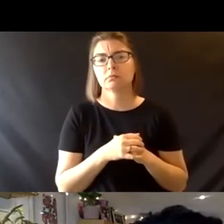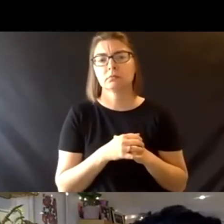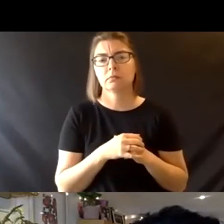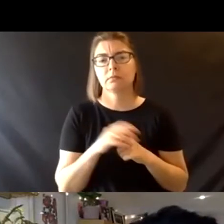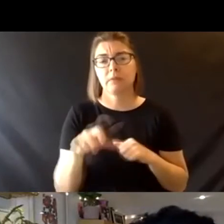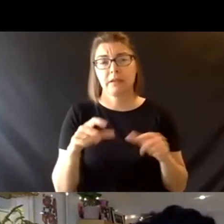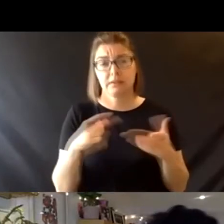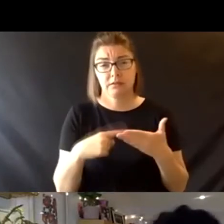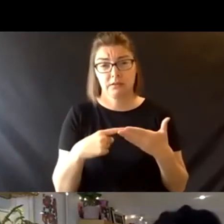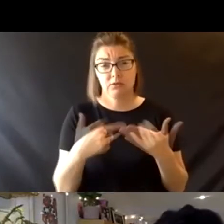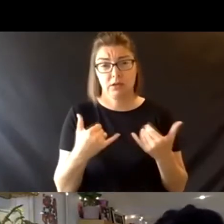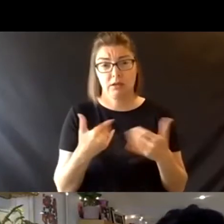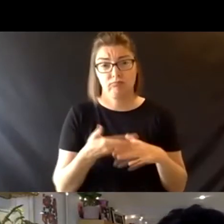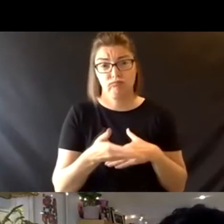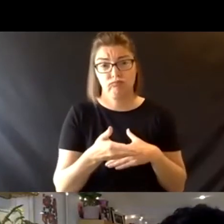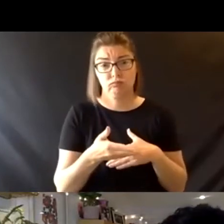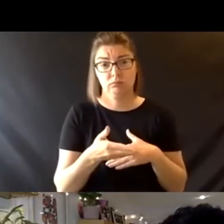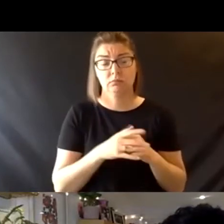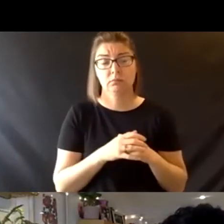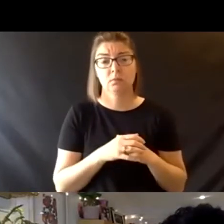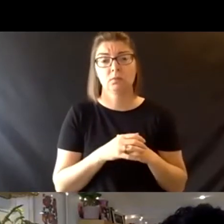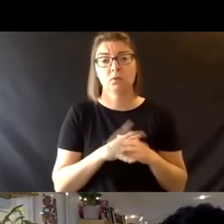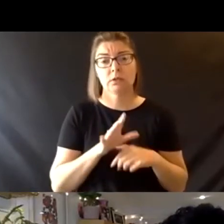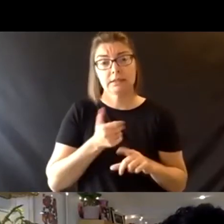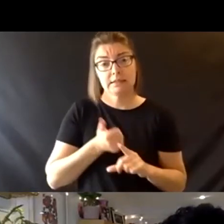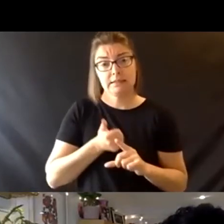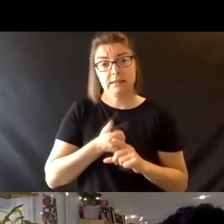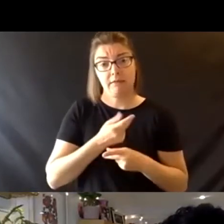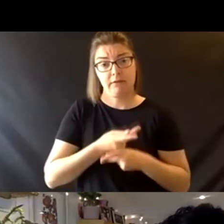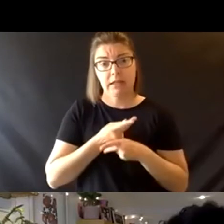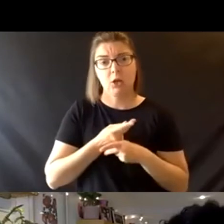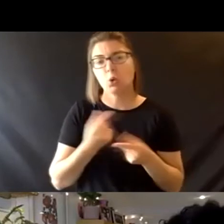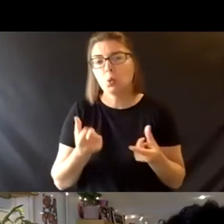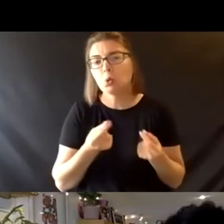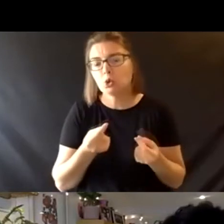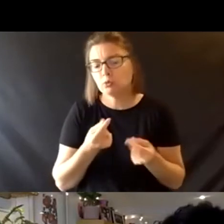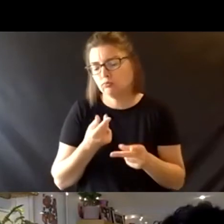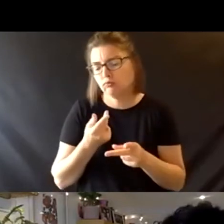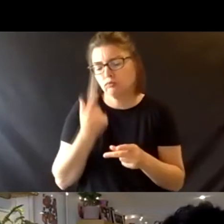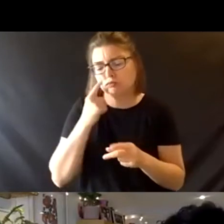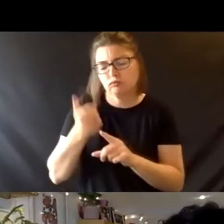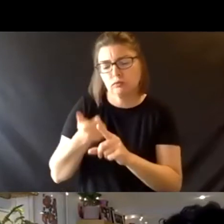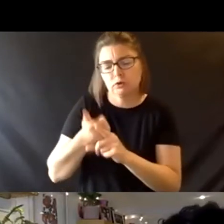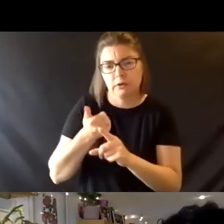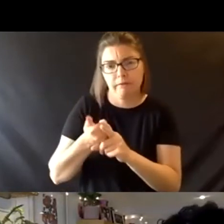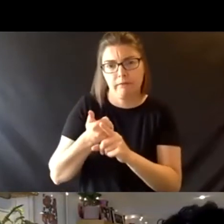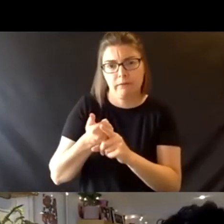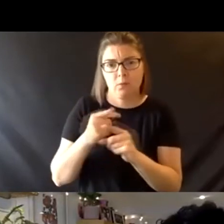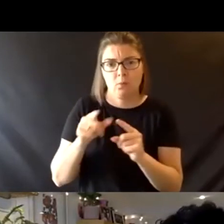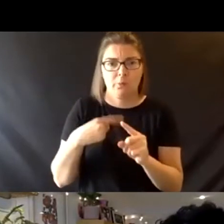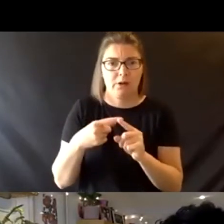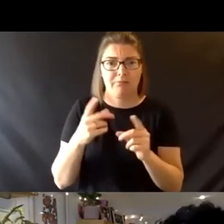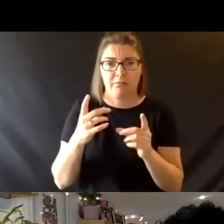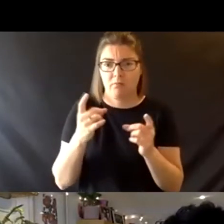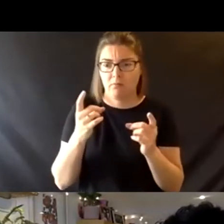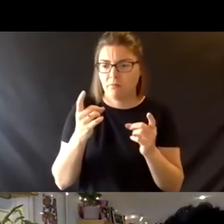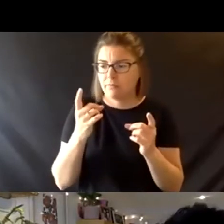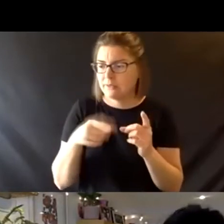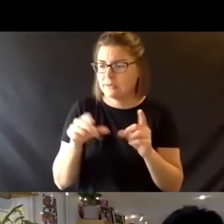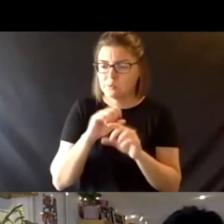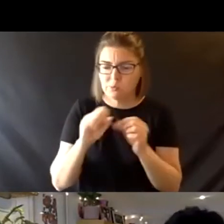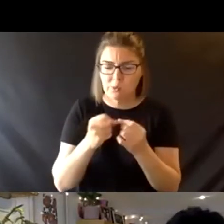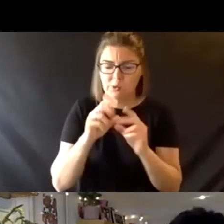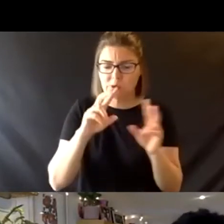today, what are you going to do, first of all, for self-care? How do you practice self-care in the wake of all these social issues and